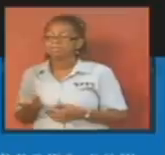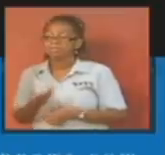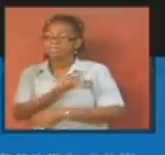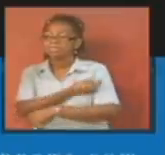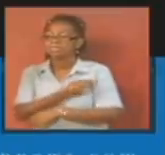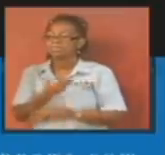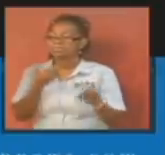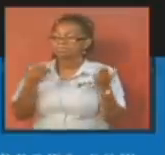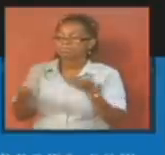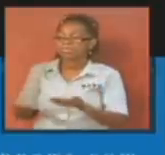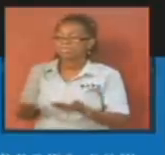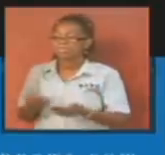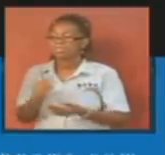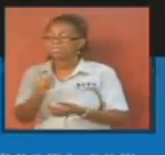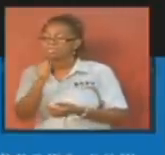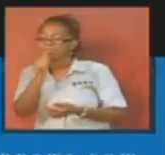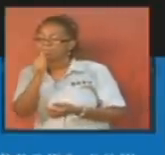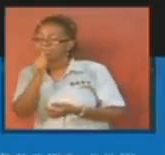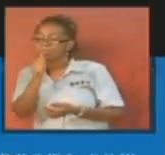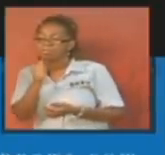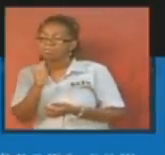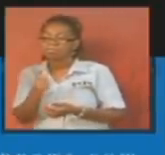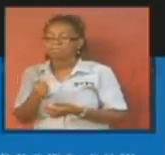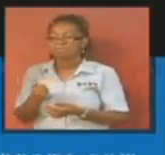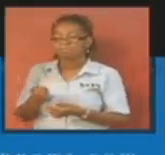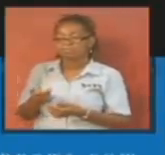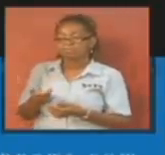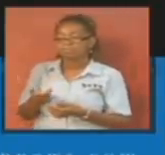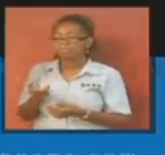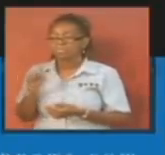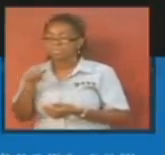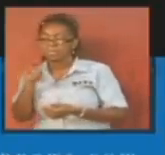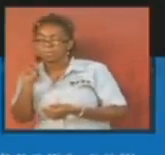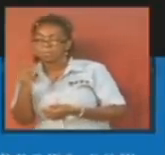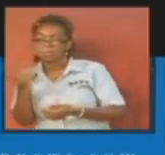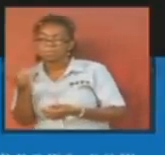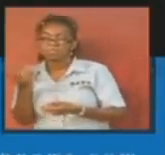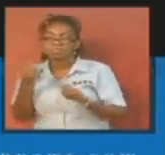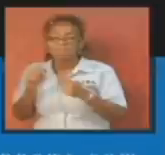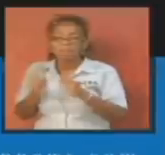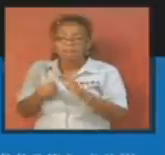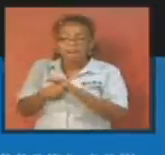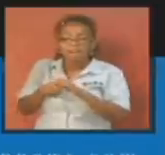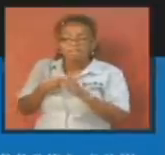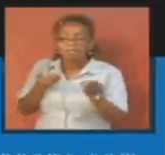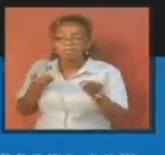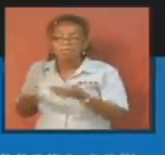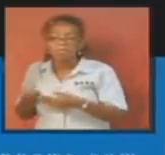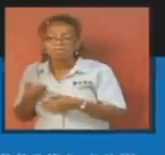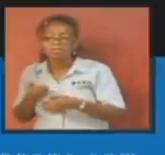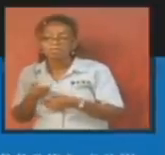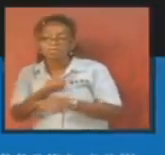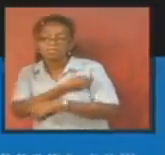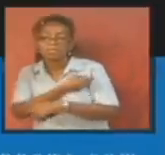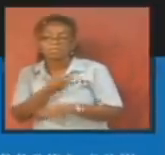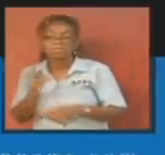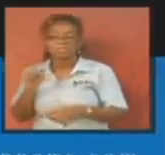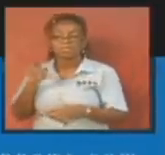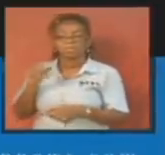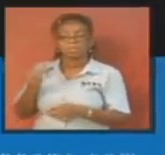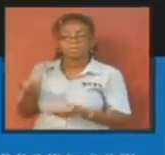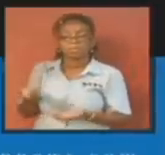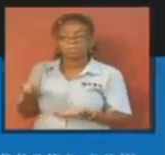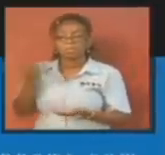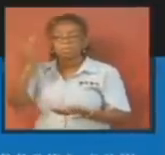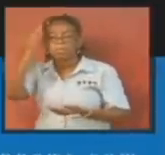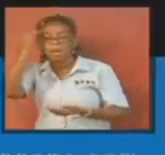in secretly. So, you know, I just trying to get to understand why wasn't the proper documents brought in if the ministry